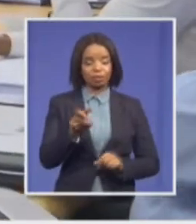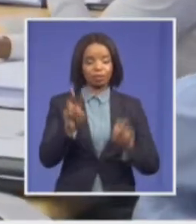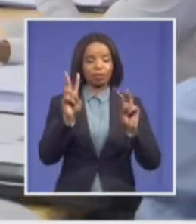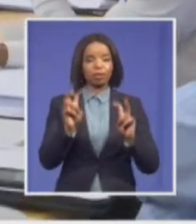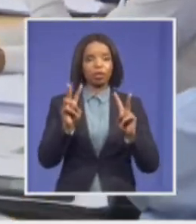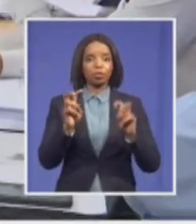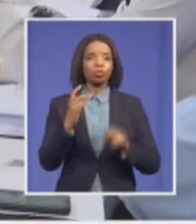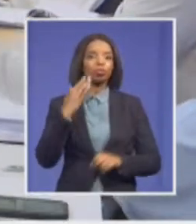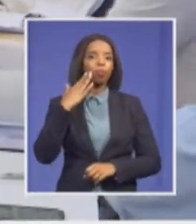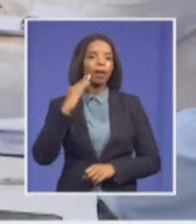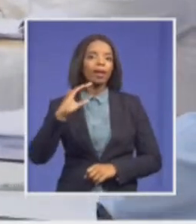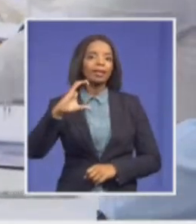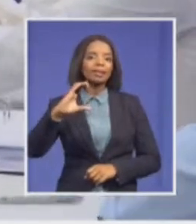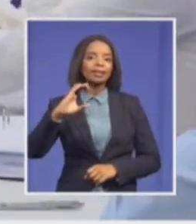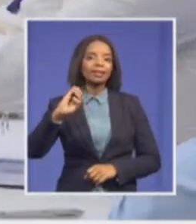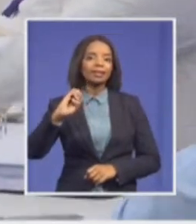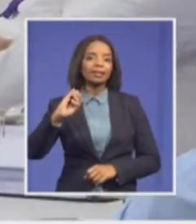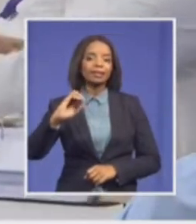acted improperly in charging him.